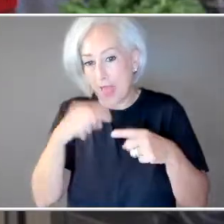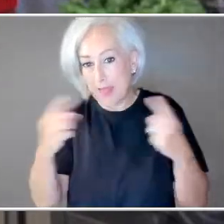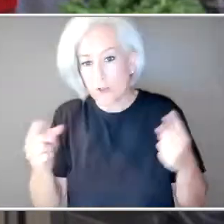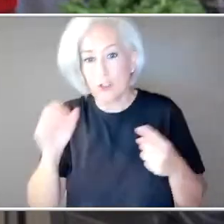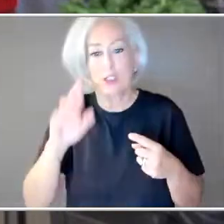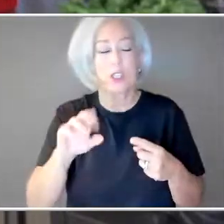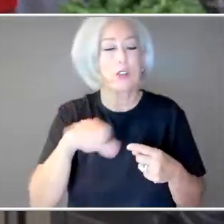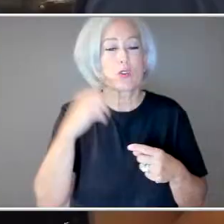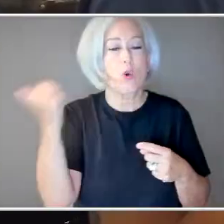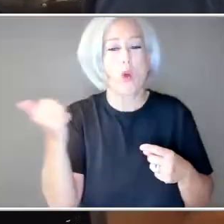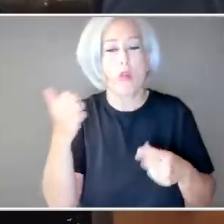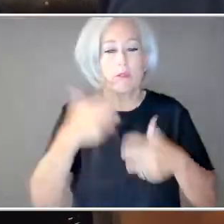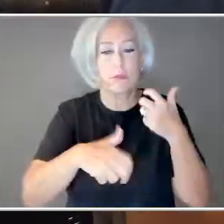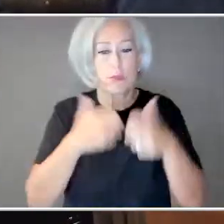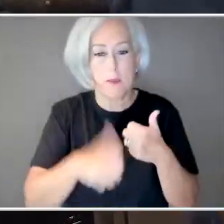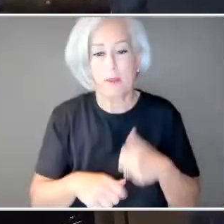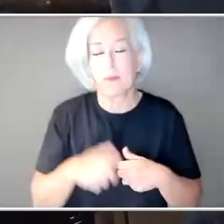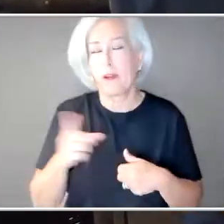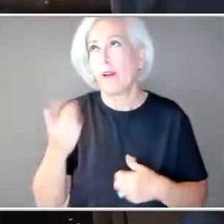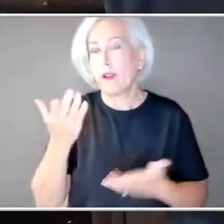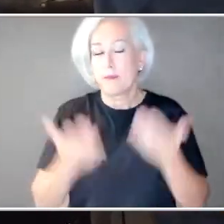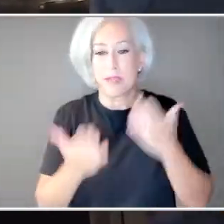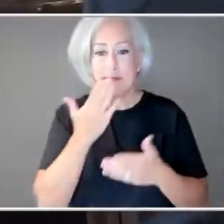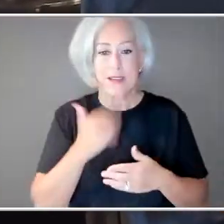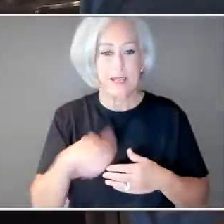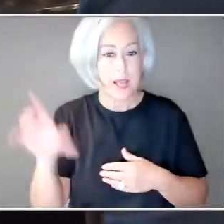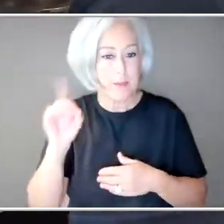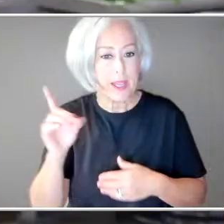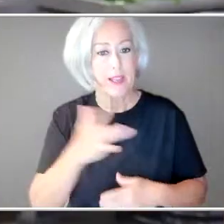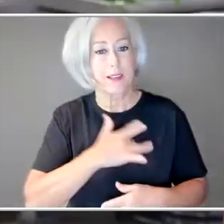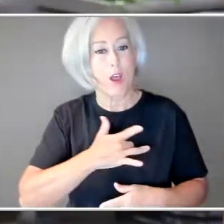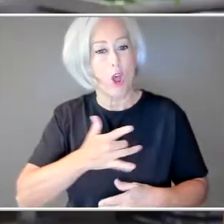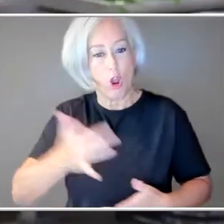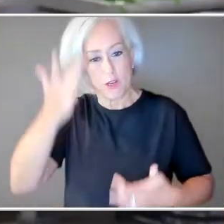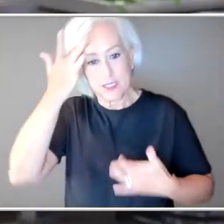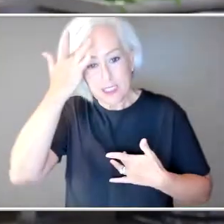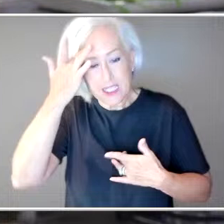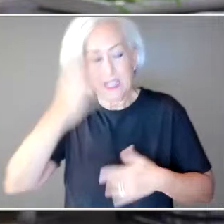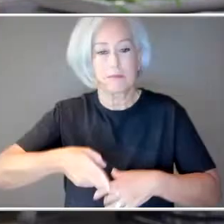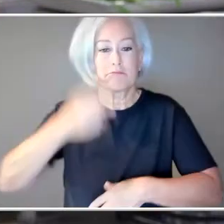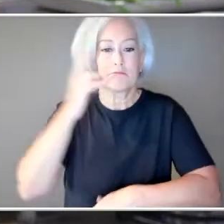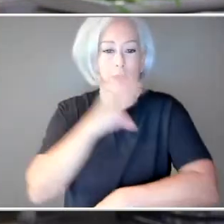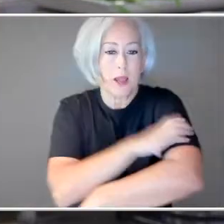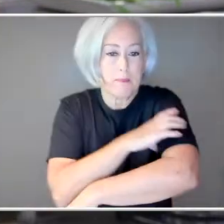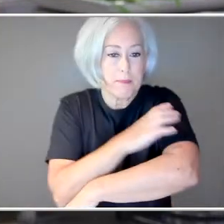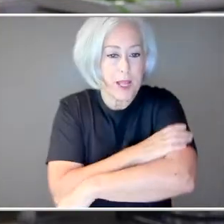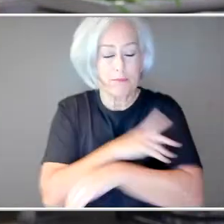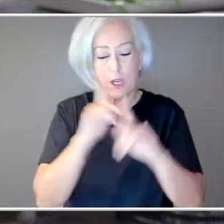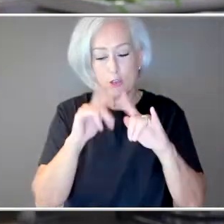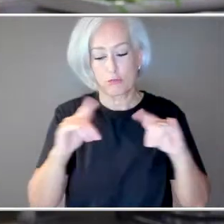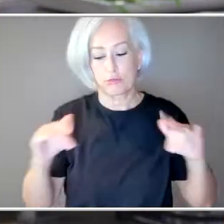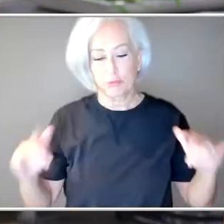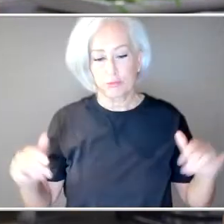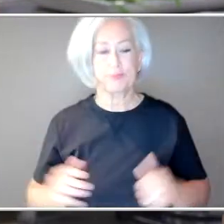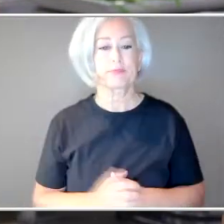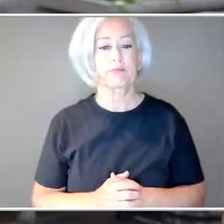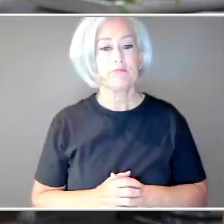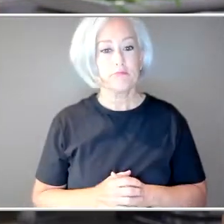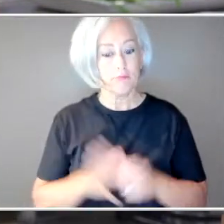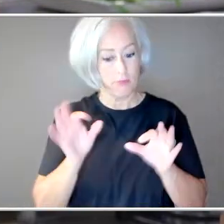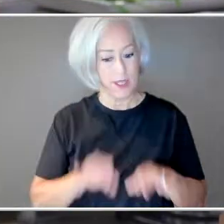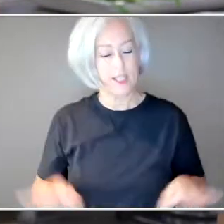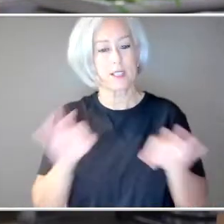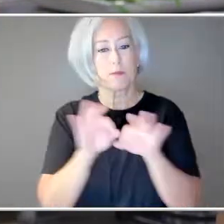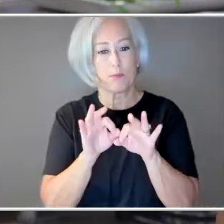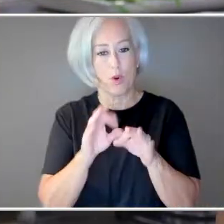have diabetes, that have obesity, that have heart disease, high blood pressure. It's just important for students to have that lived experience so